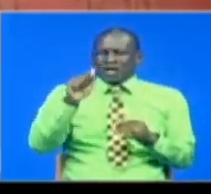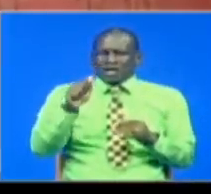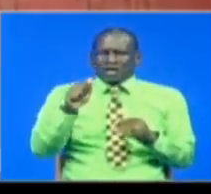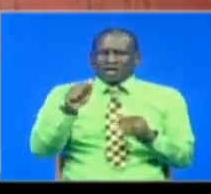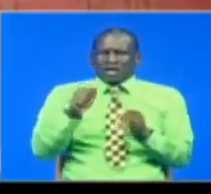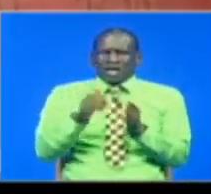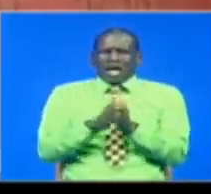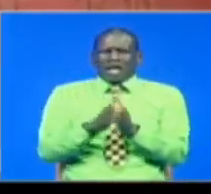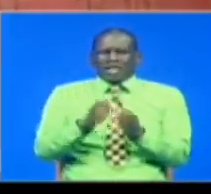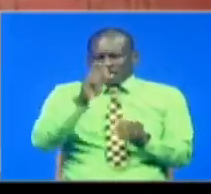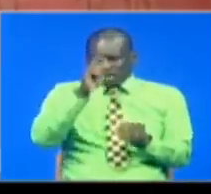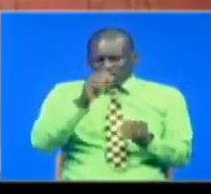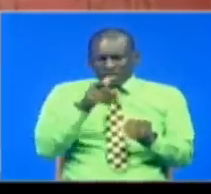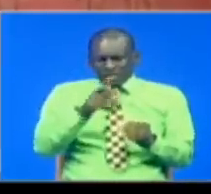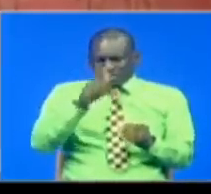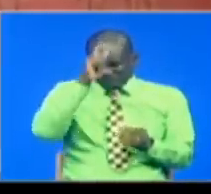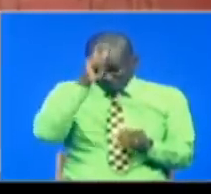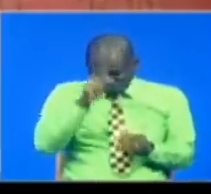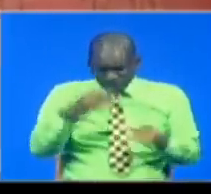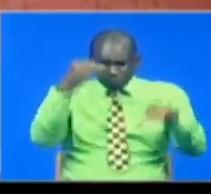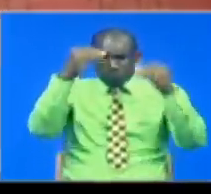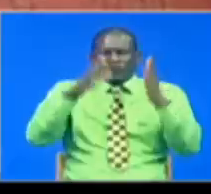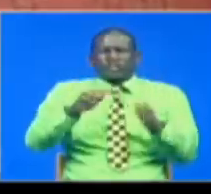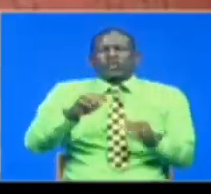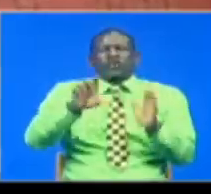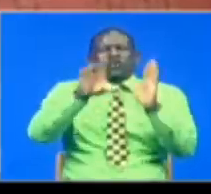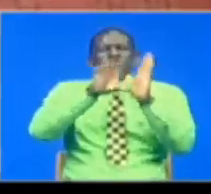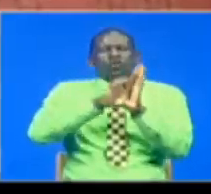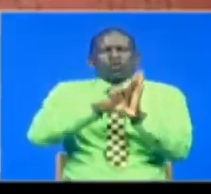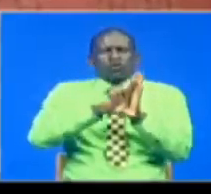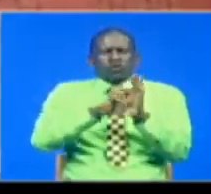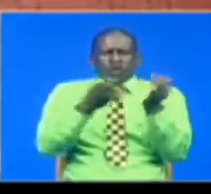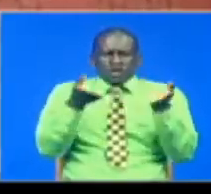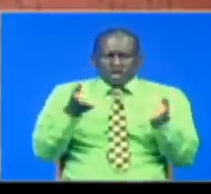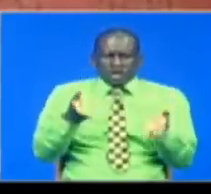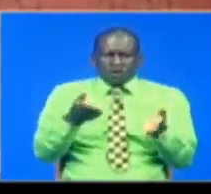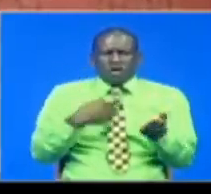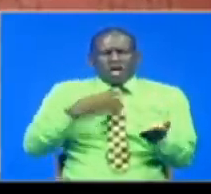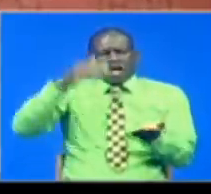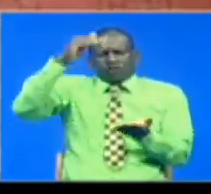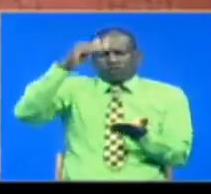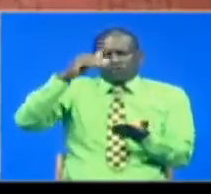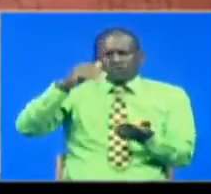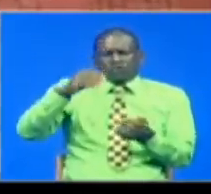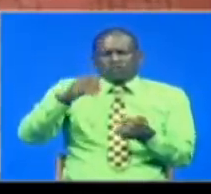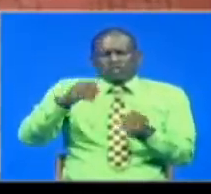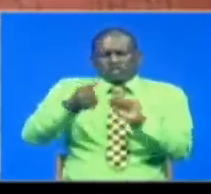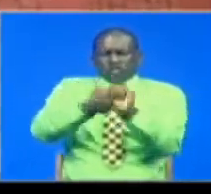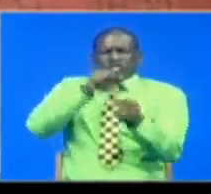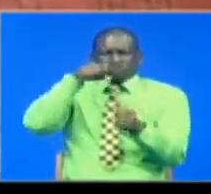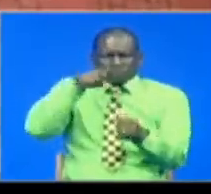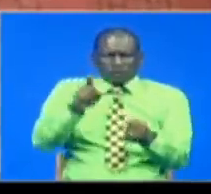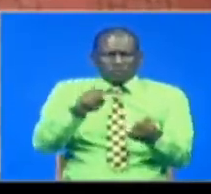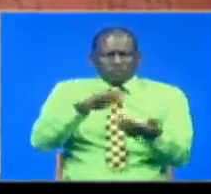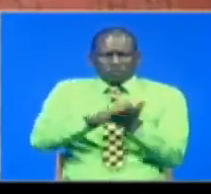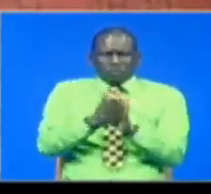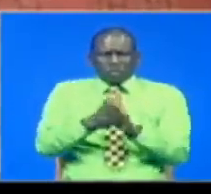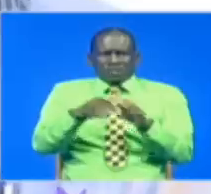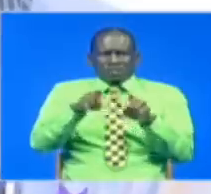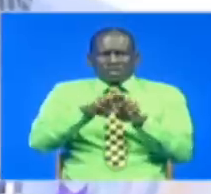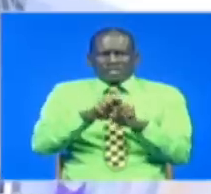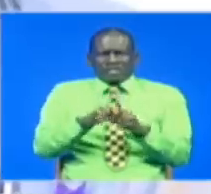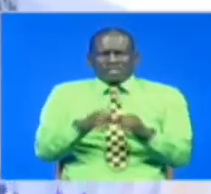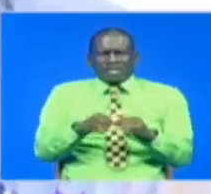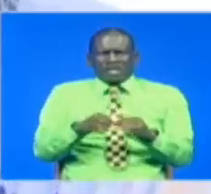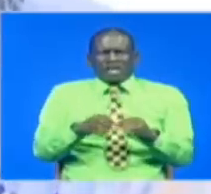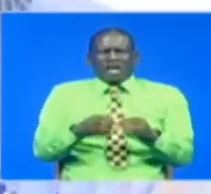respected professor of law, has unfortunately reduced himself to a crybaby.